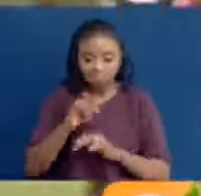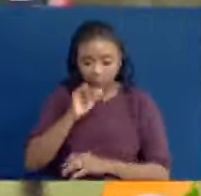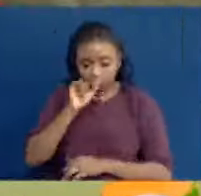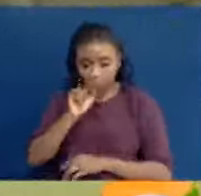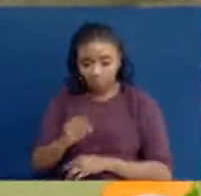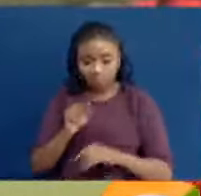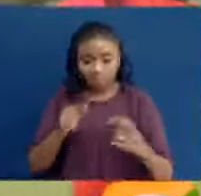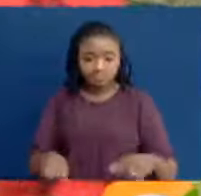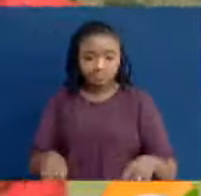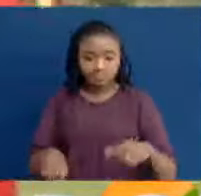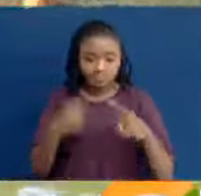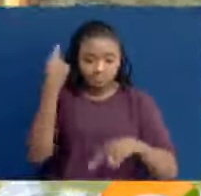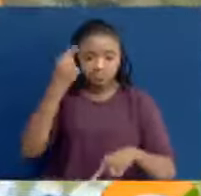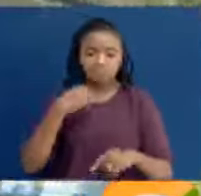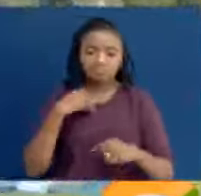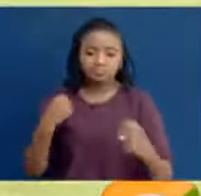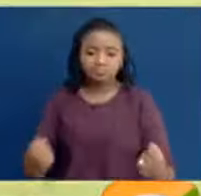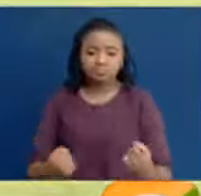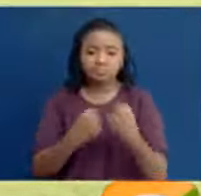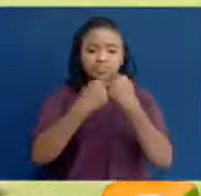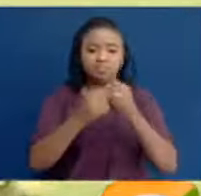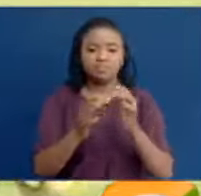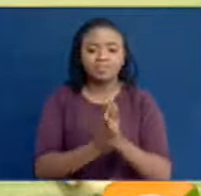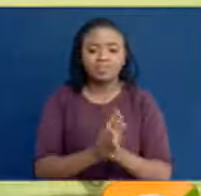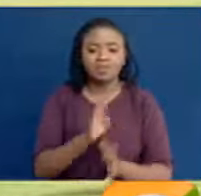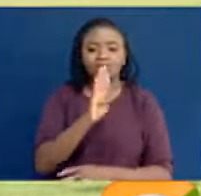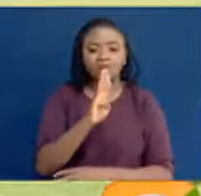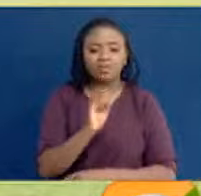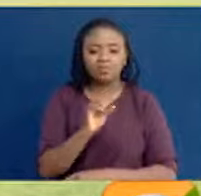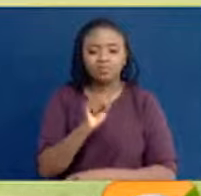will face Gabon or Botswana in the second and final round of